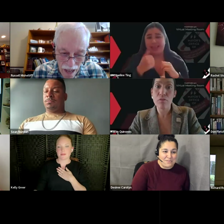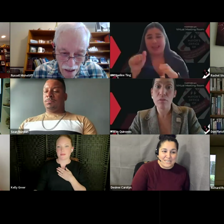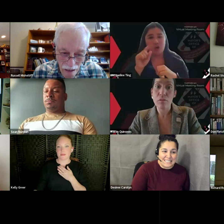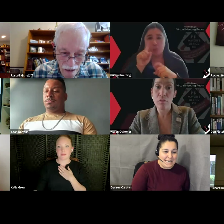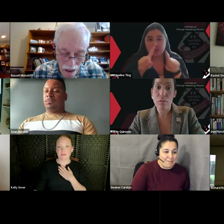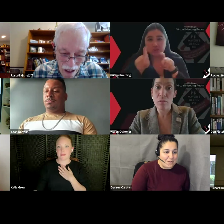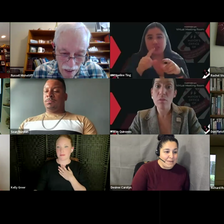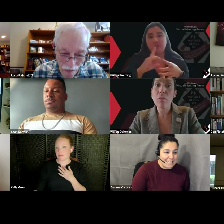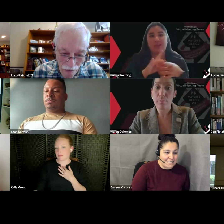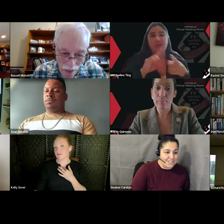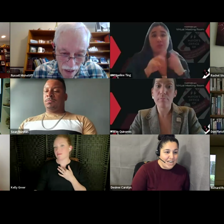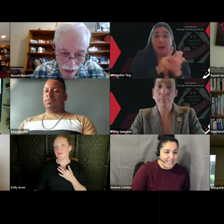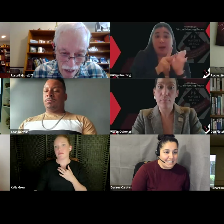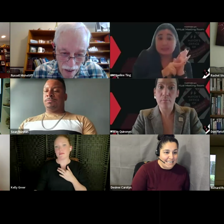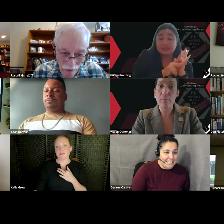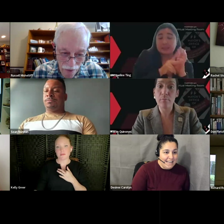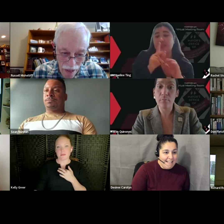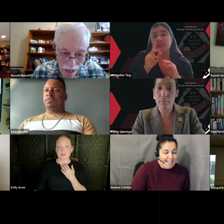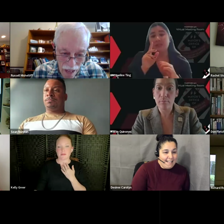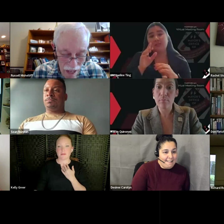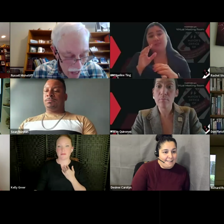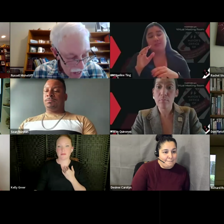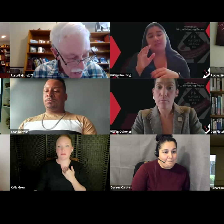And feel free to email me. This is Jacqueline.